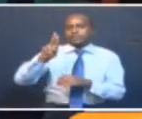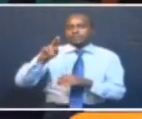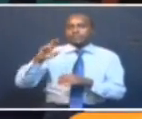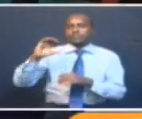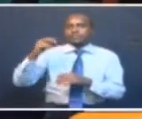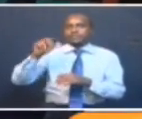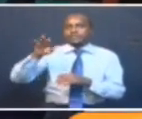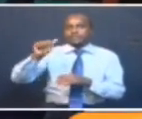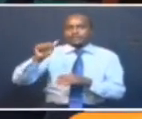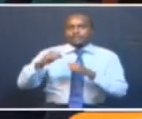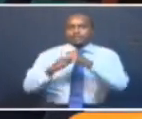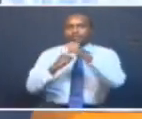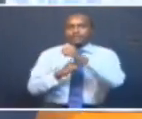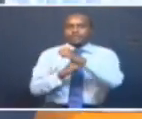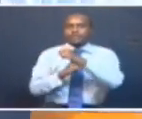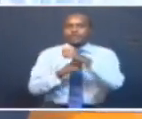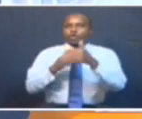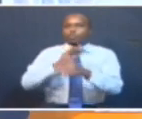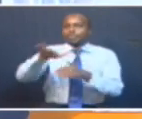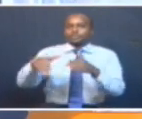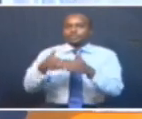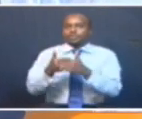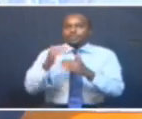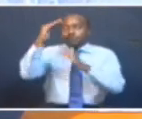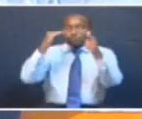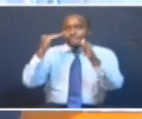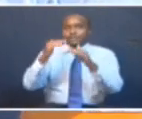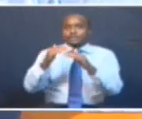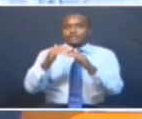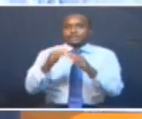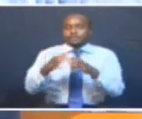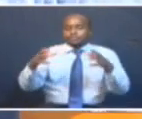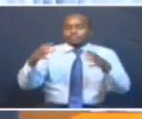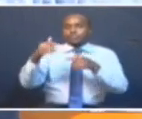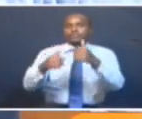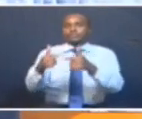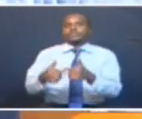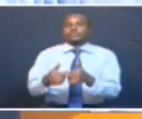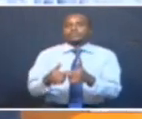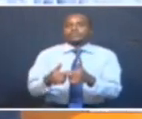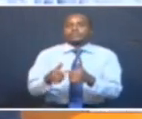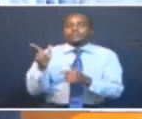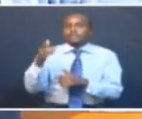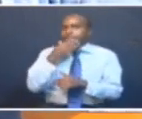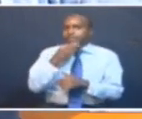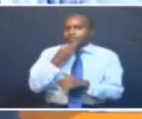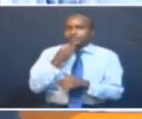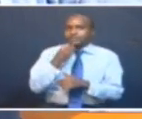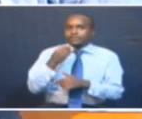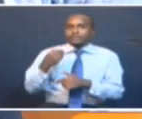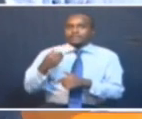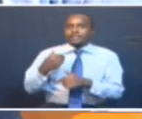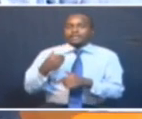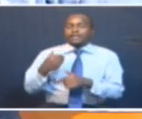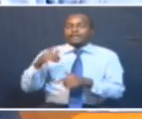in every university in the city. And it's growing, and he's still giving. Sit back, folks. This man has a lesson